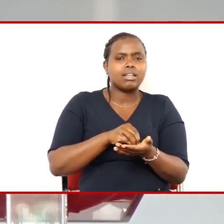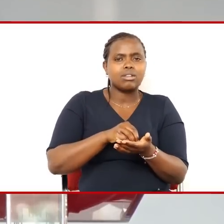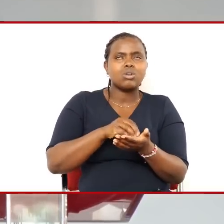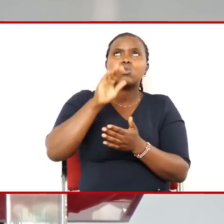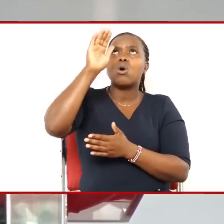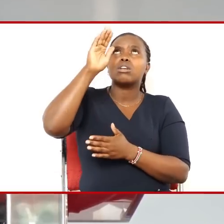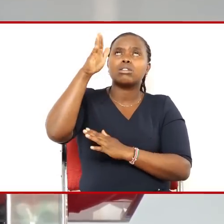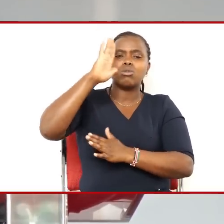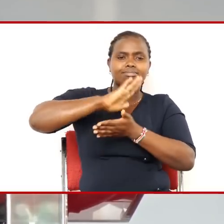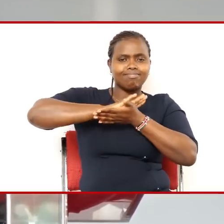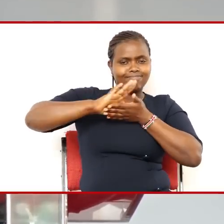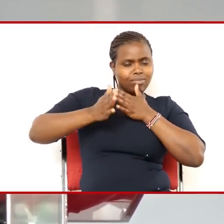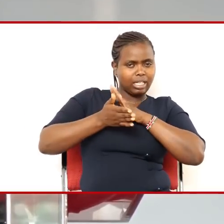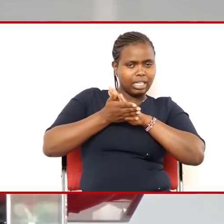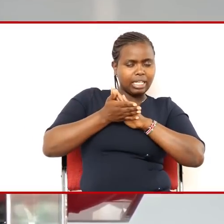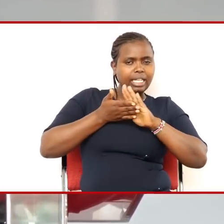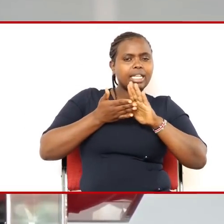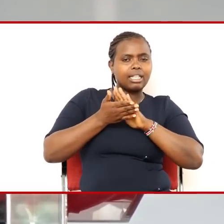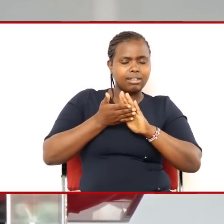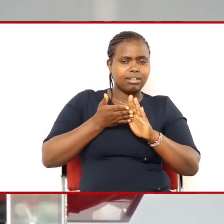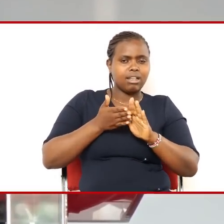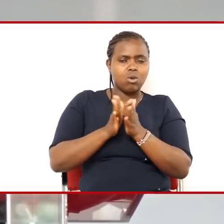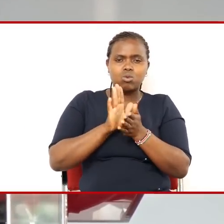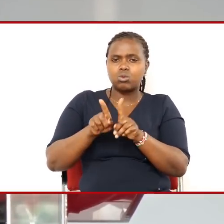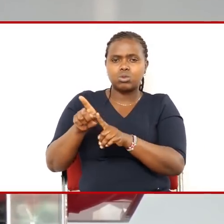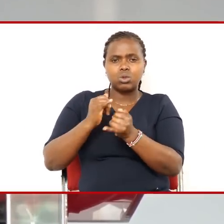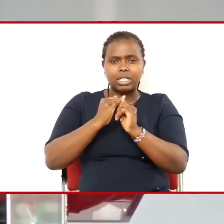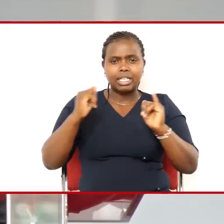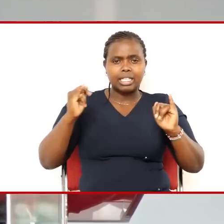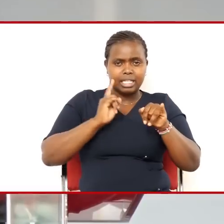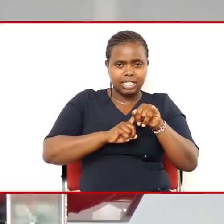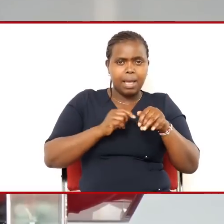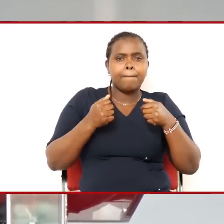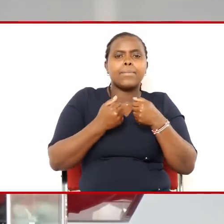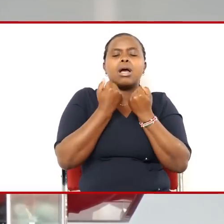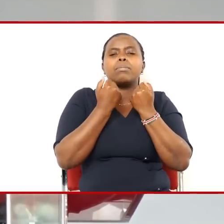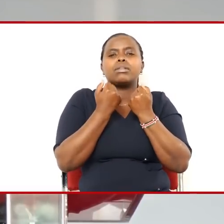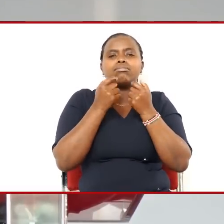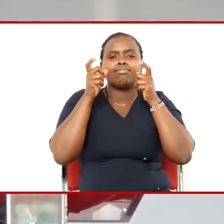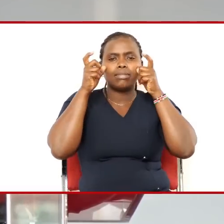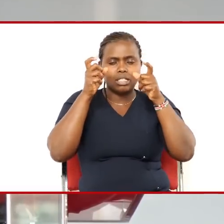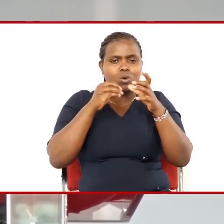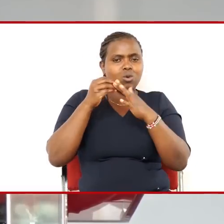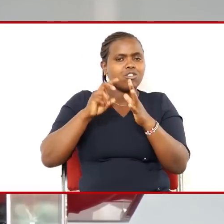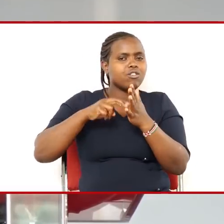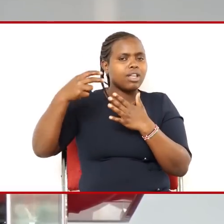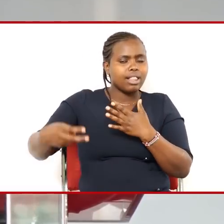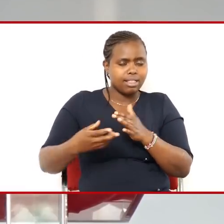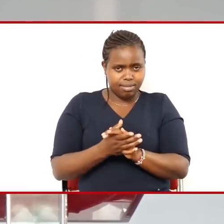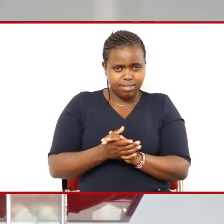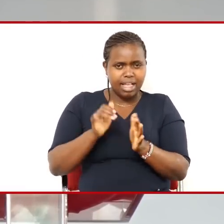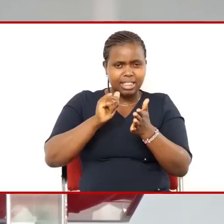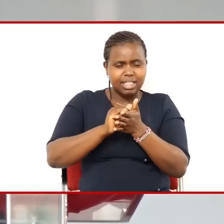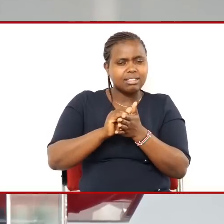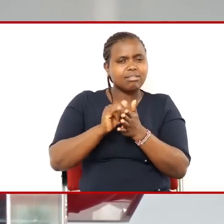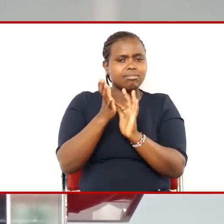God for cleansing and forgiveness when it does fail. That is